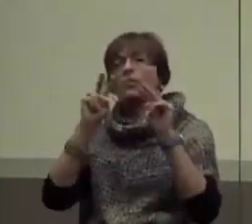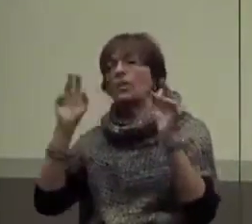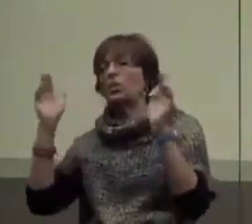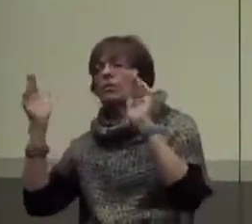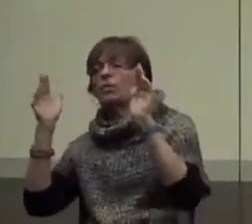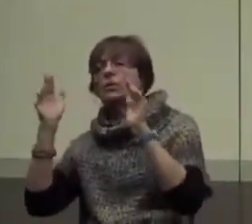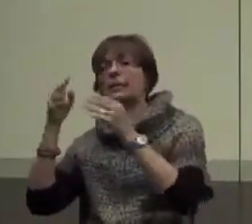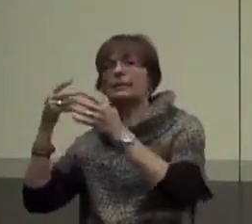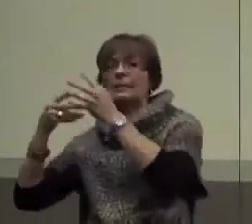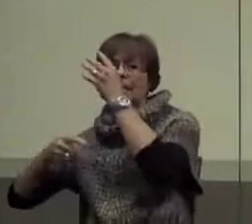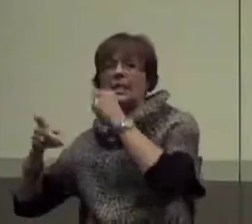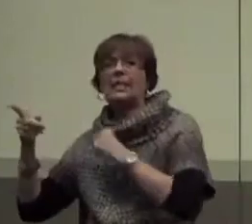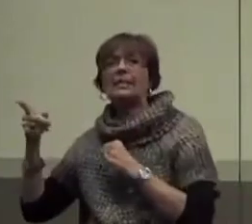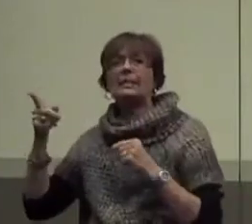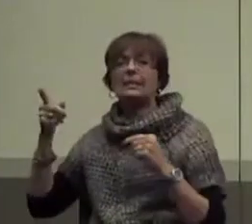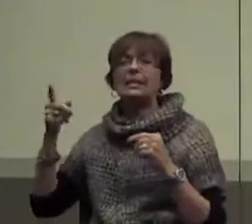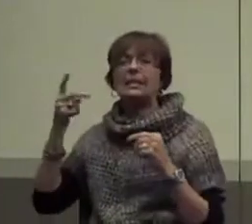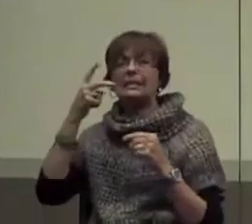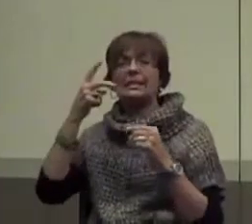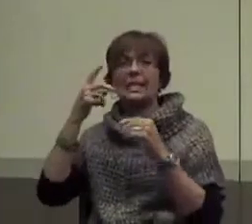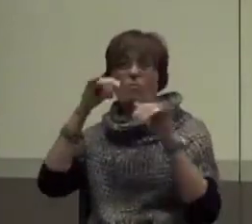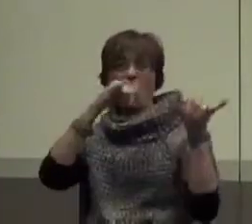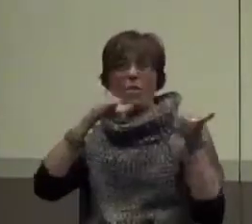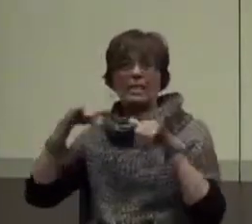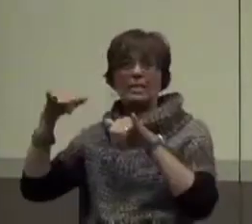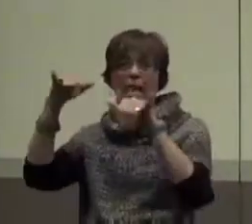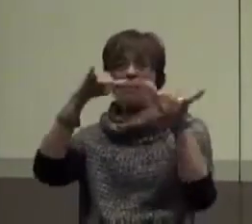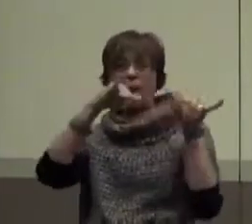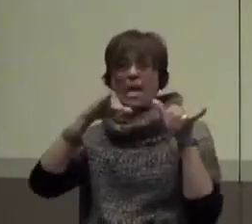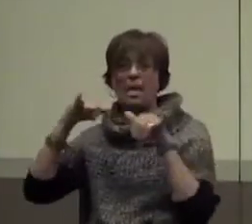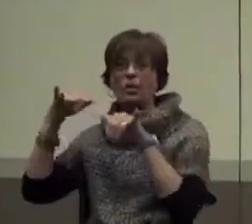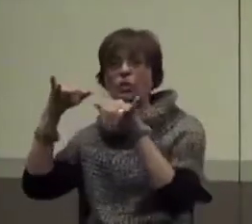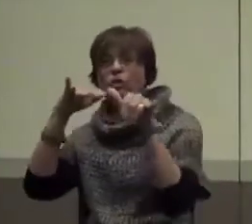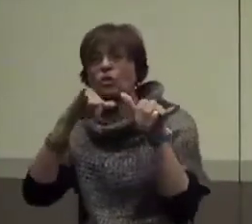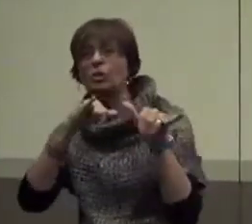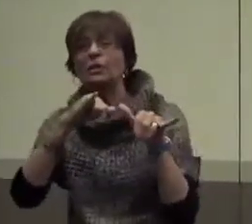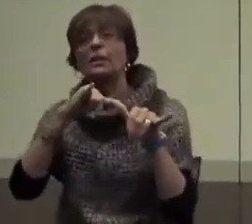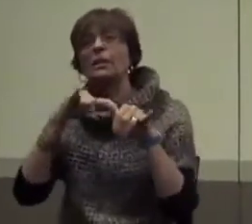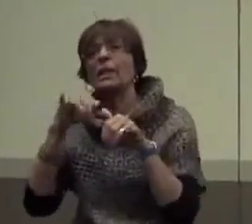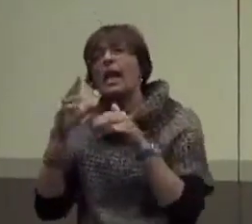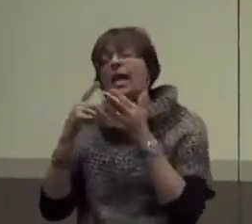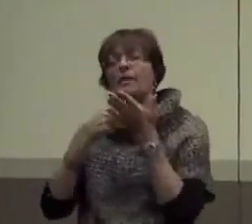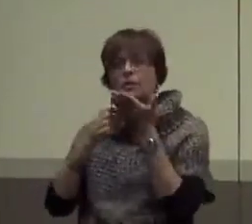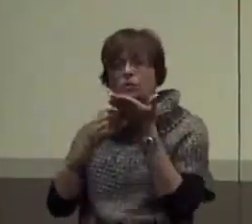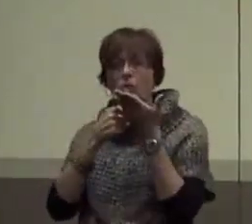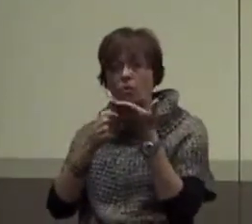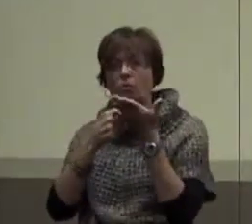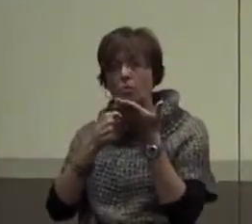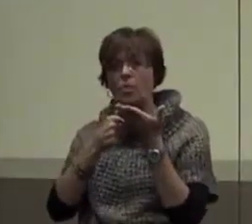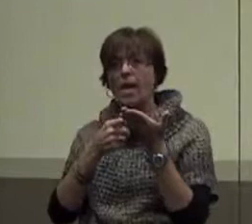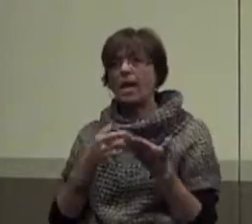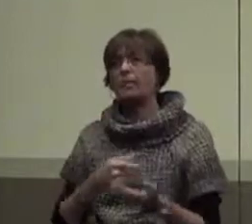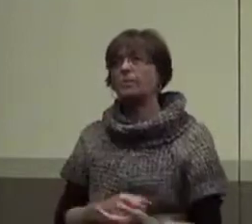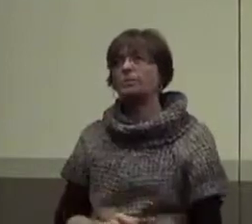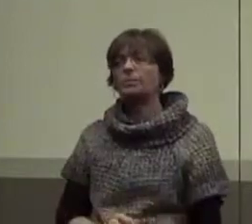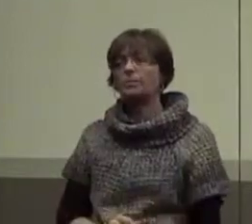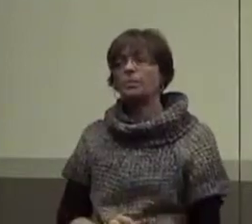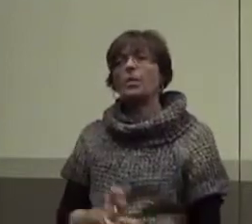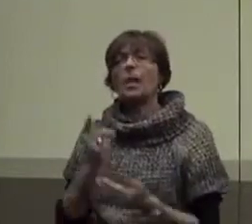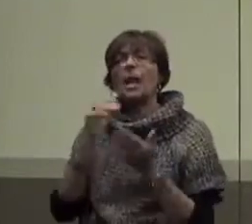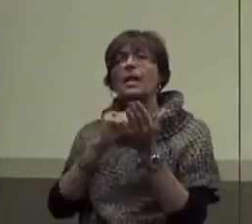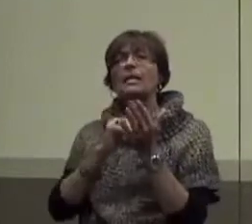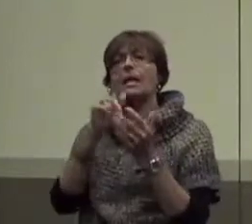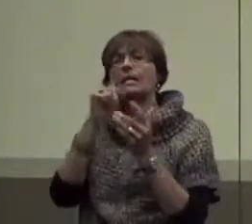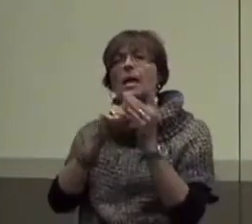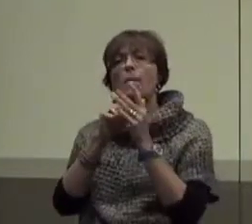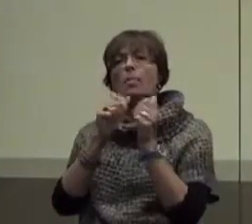if we're on the same page and kind of talk through that. And again, coming